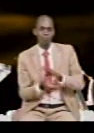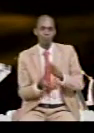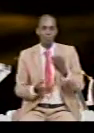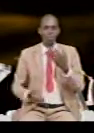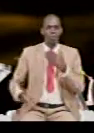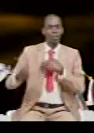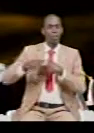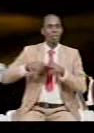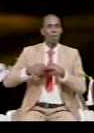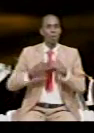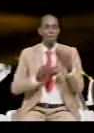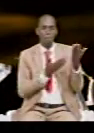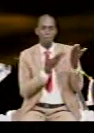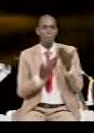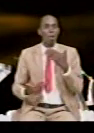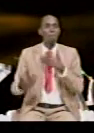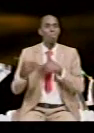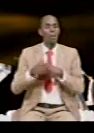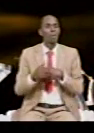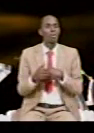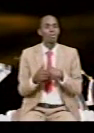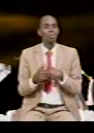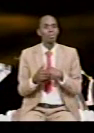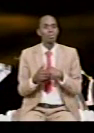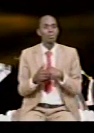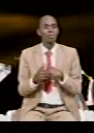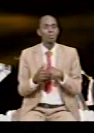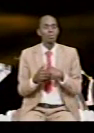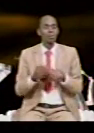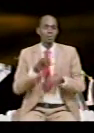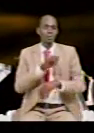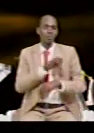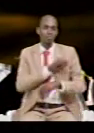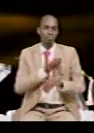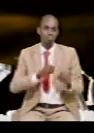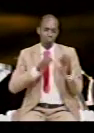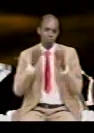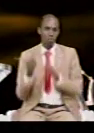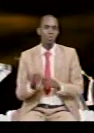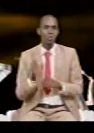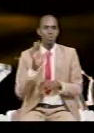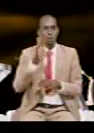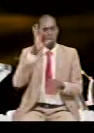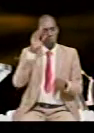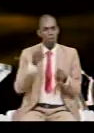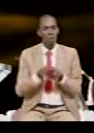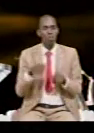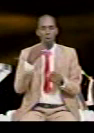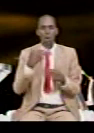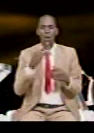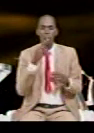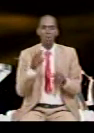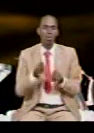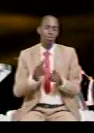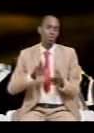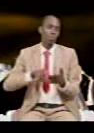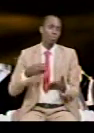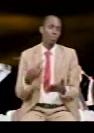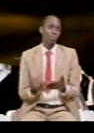brought back to faith, strengthen your brethren who had also fallen aside. And